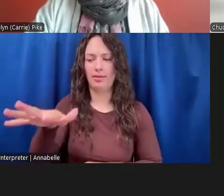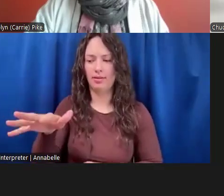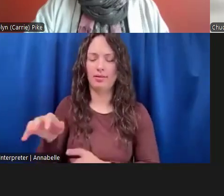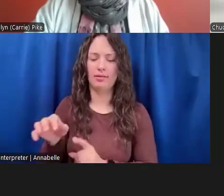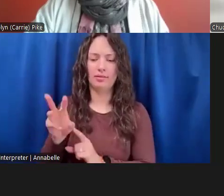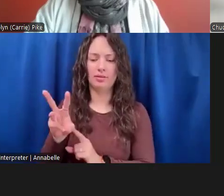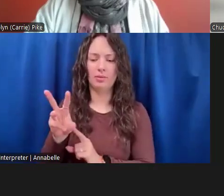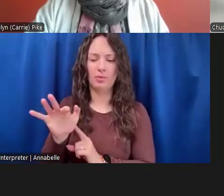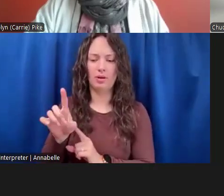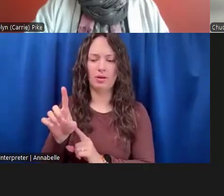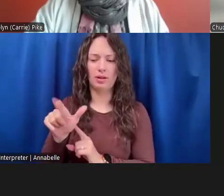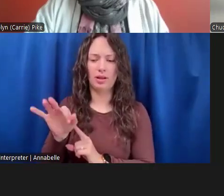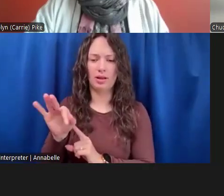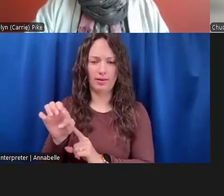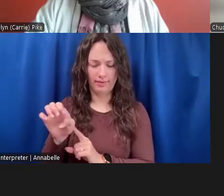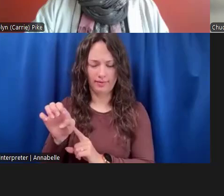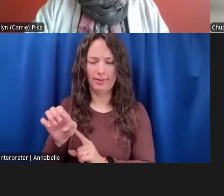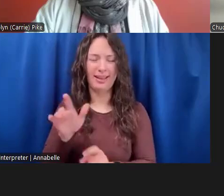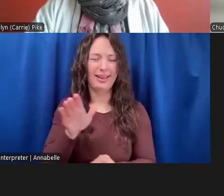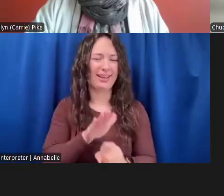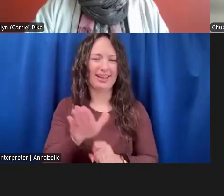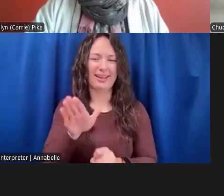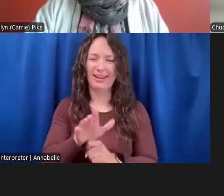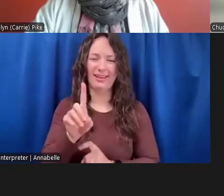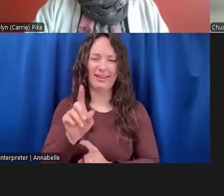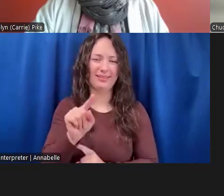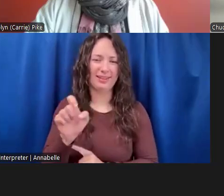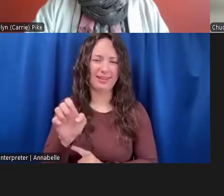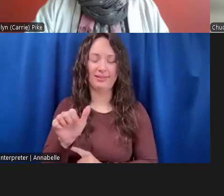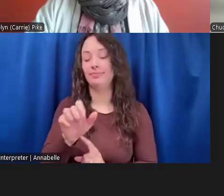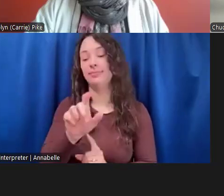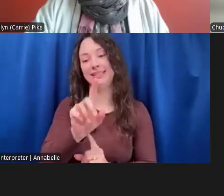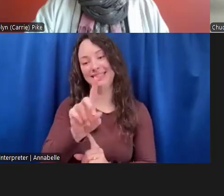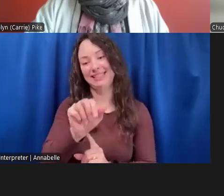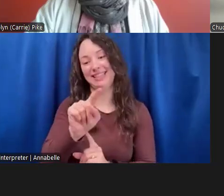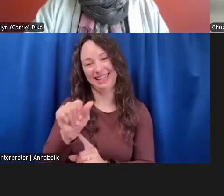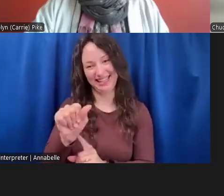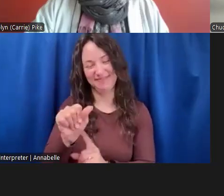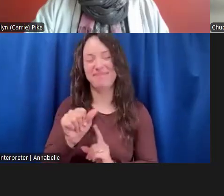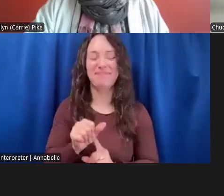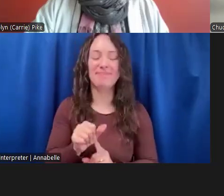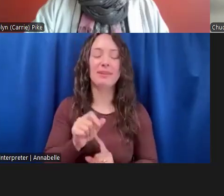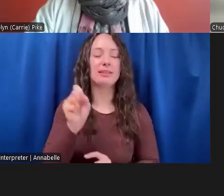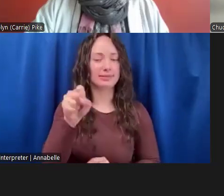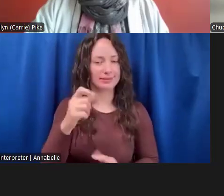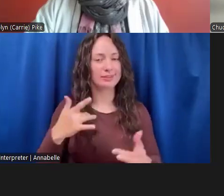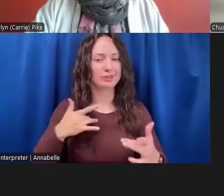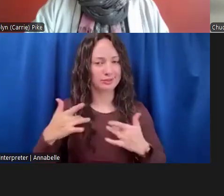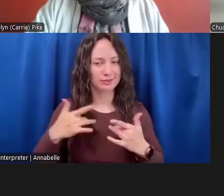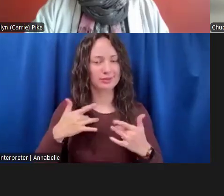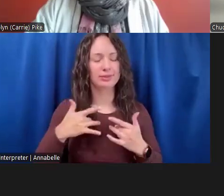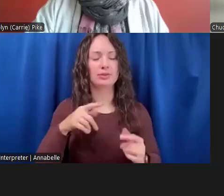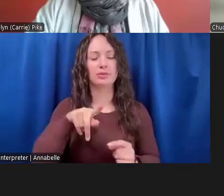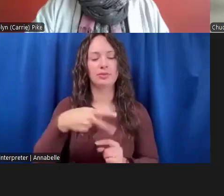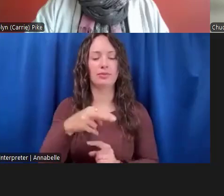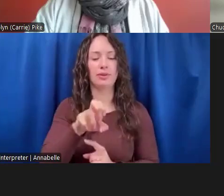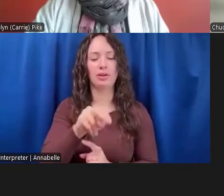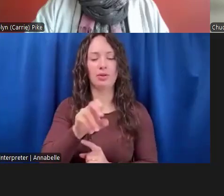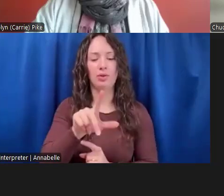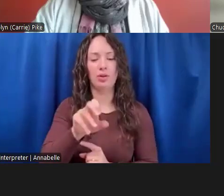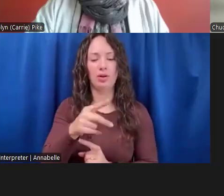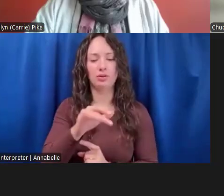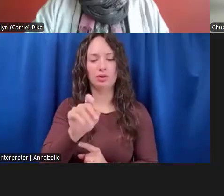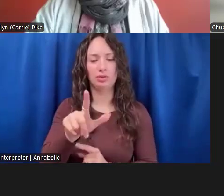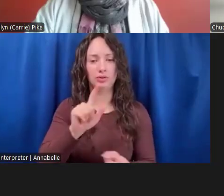to know the impacts. But yeah, we are concerned not only about phenological changes, but also mismatch